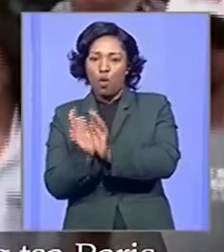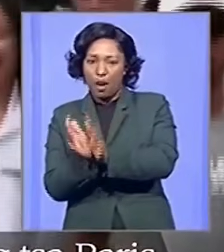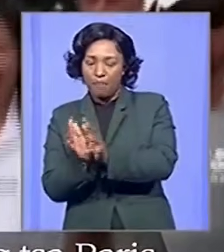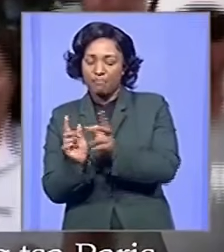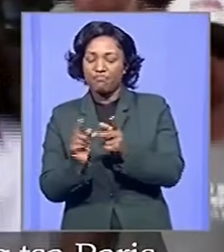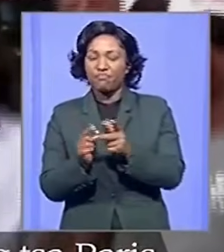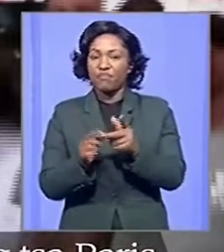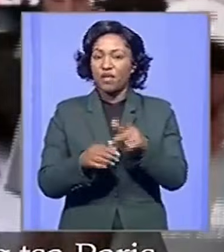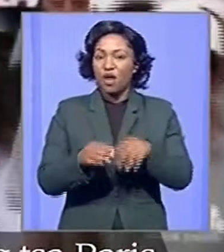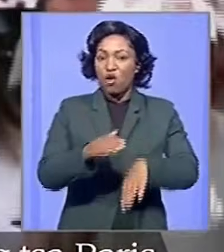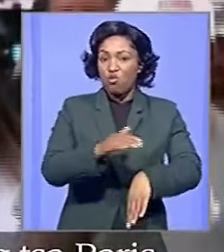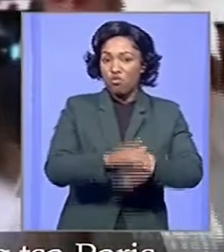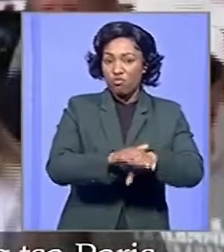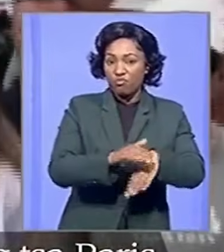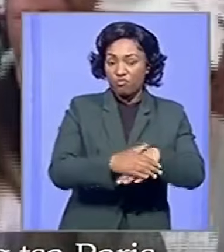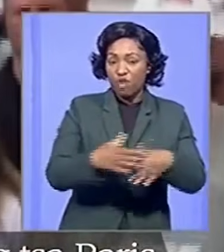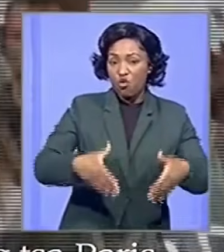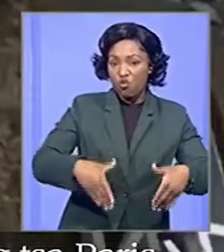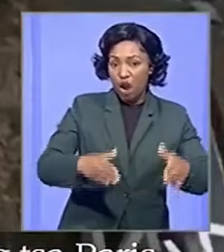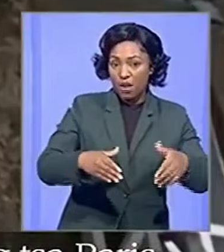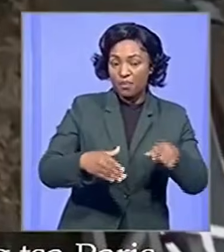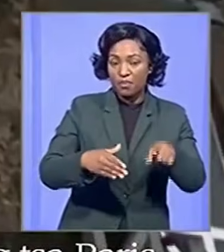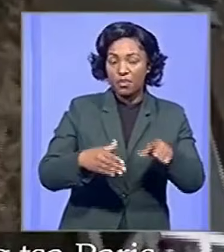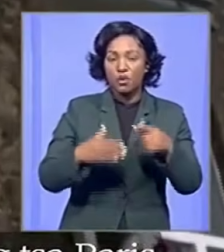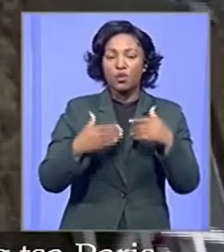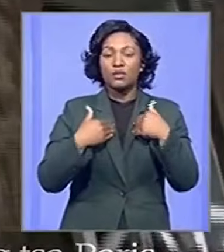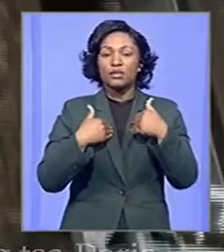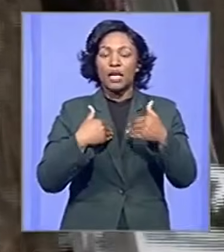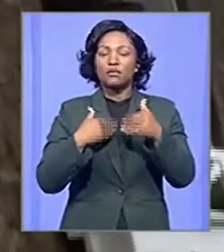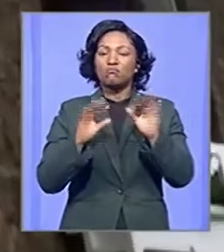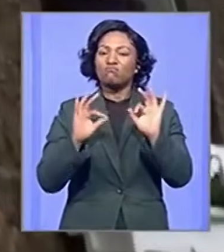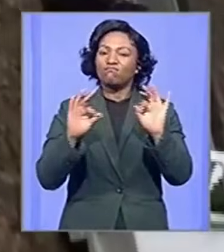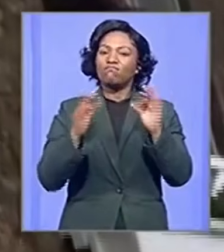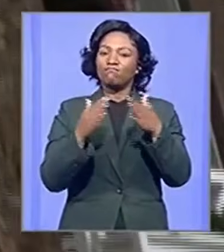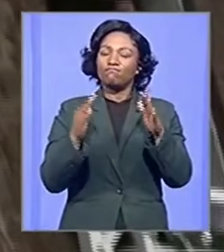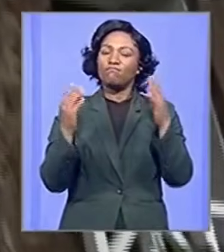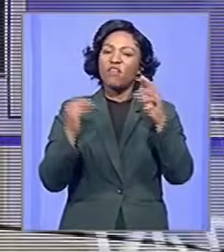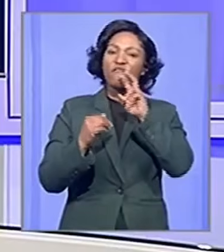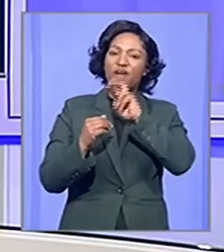rugby. Di-Olympic di tla bulwa semmuso ka Labohlano Phirimana.